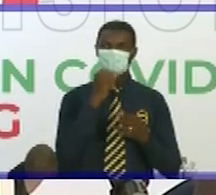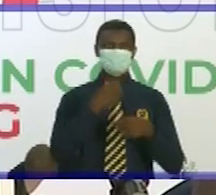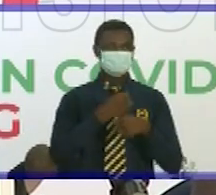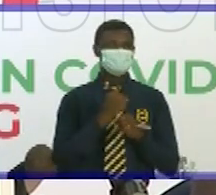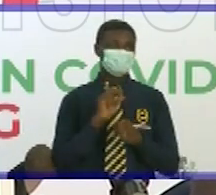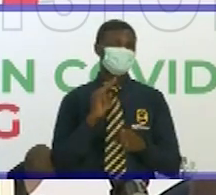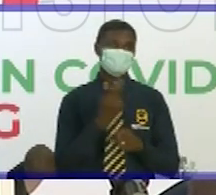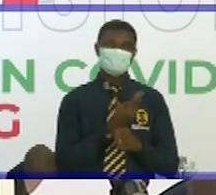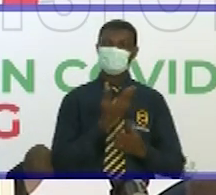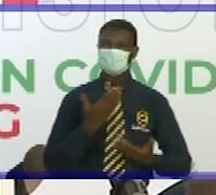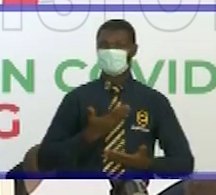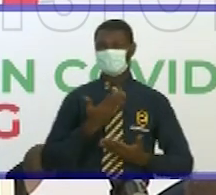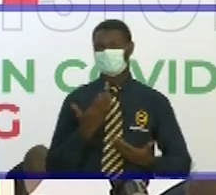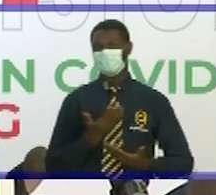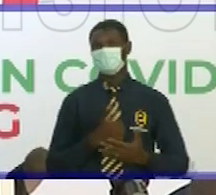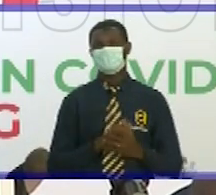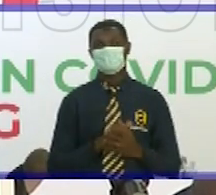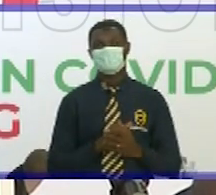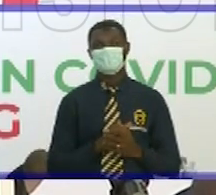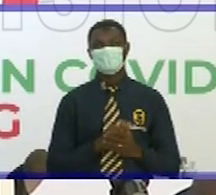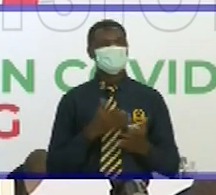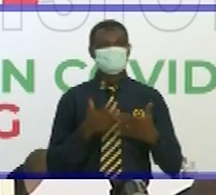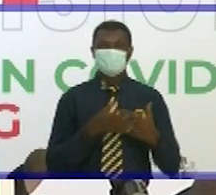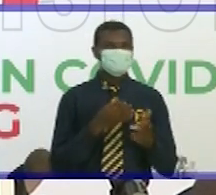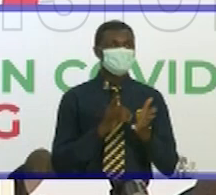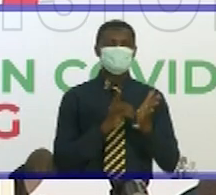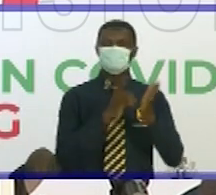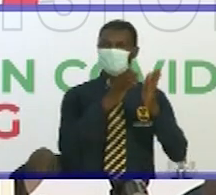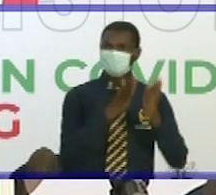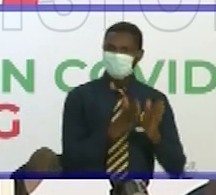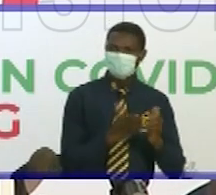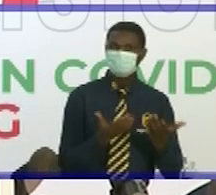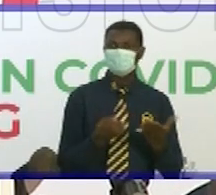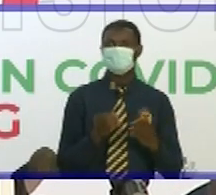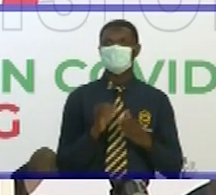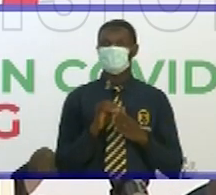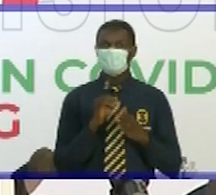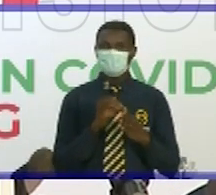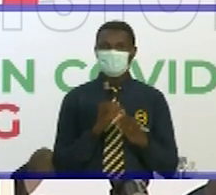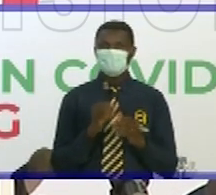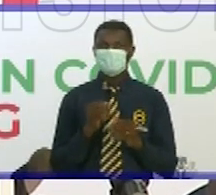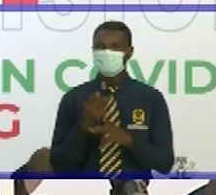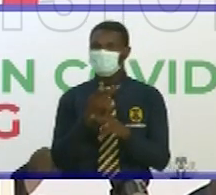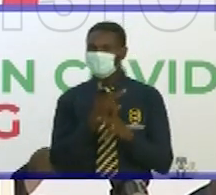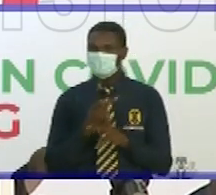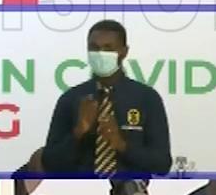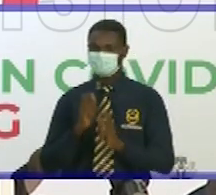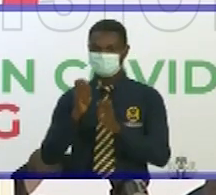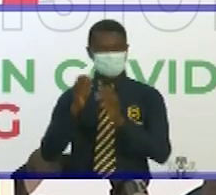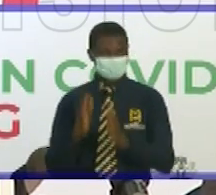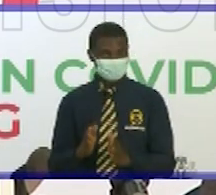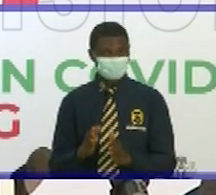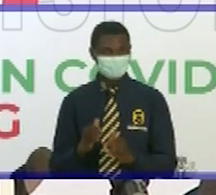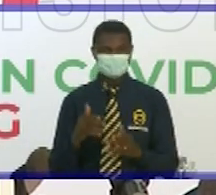dokita eni kenin to ba je dokita abi eni to n se itoju fun alaisan